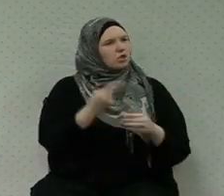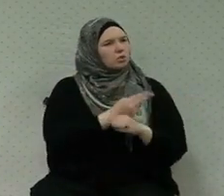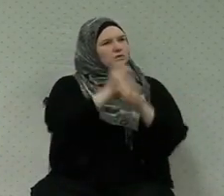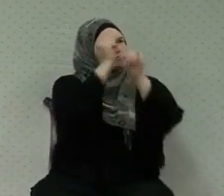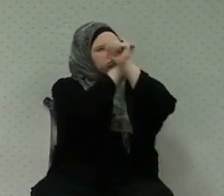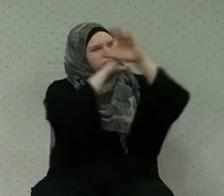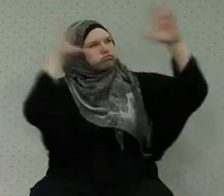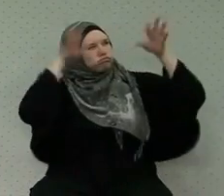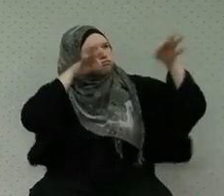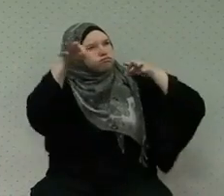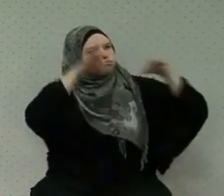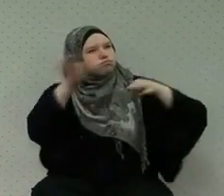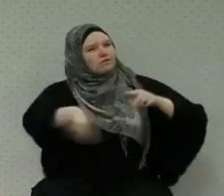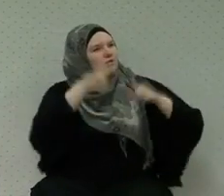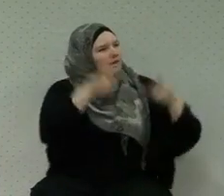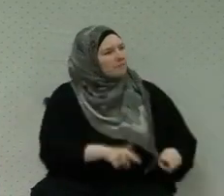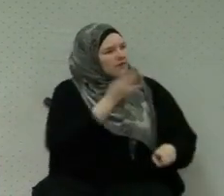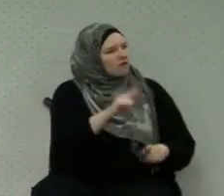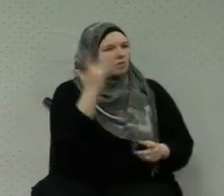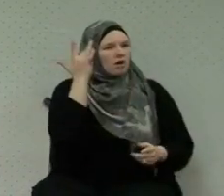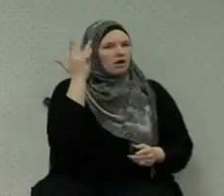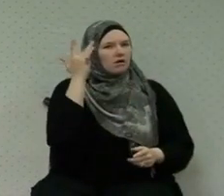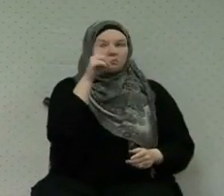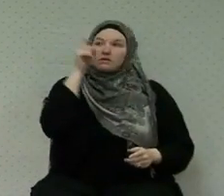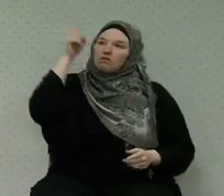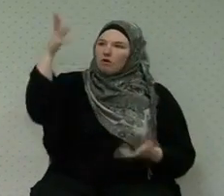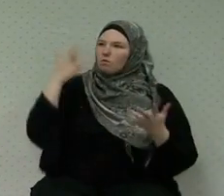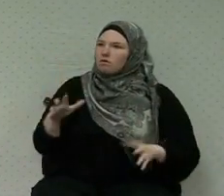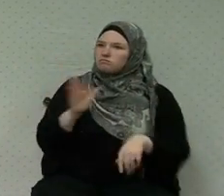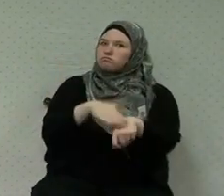images? Because Allah wants to save us.